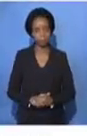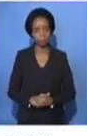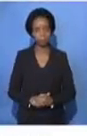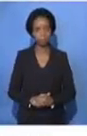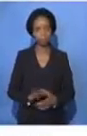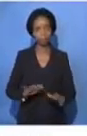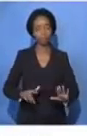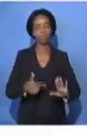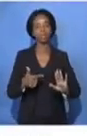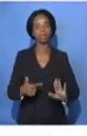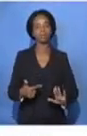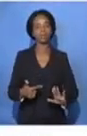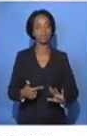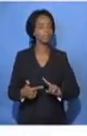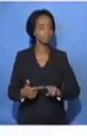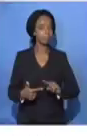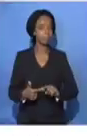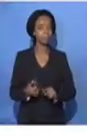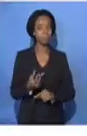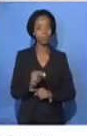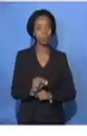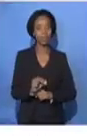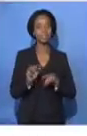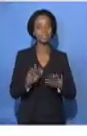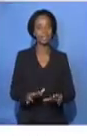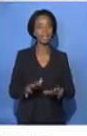Seven, the 2019 Excel